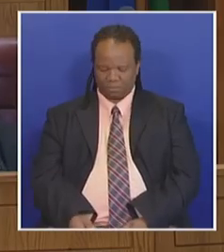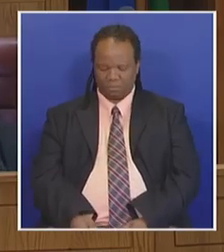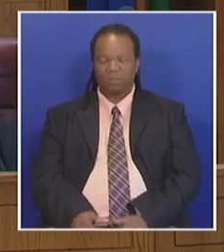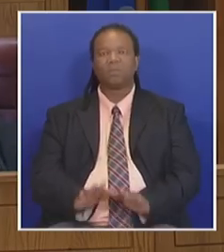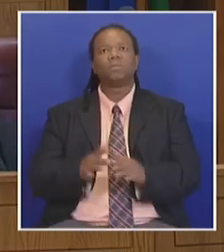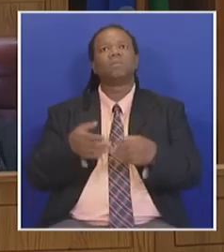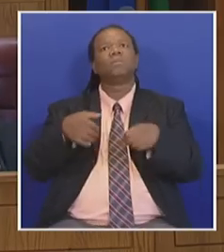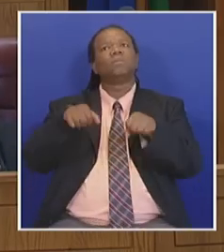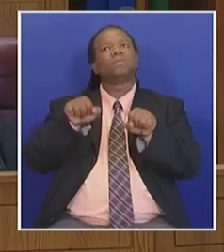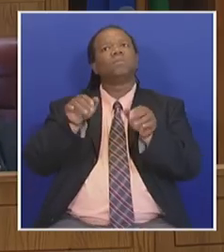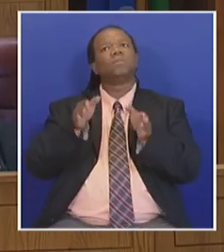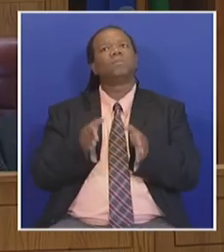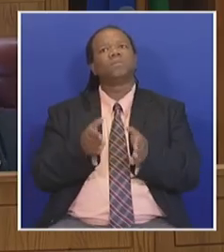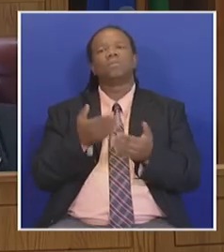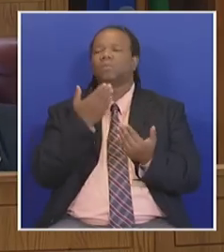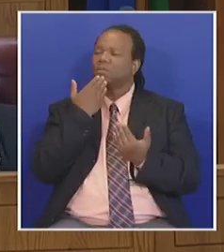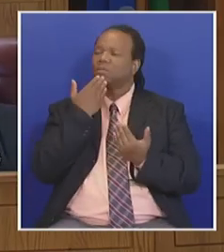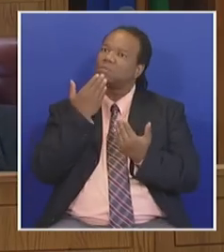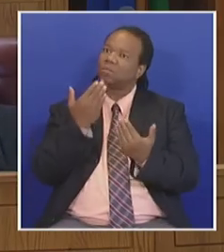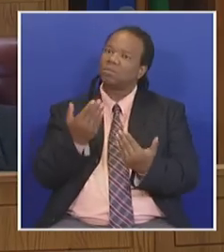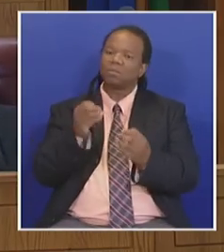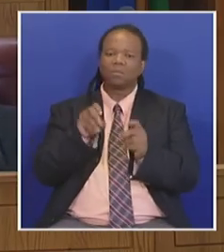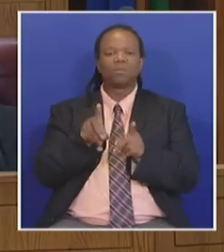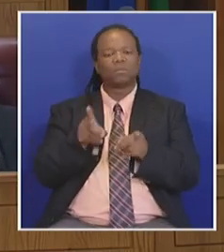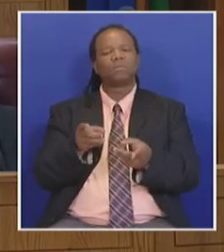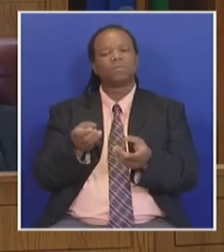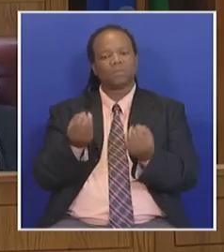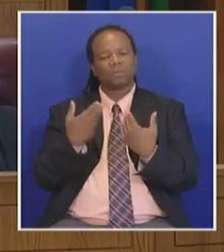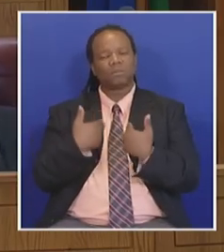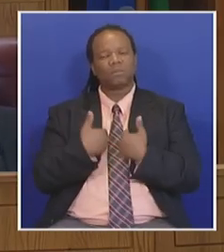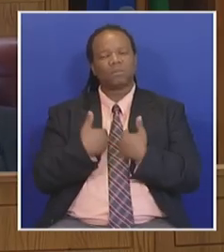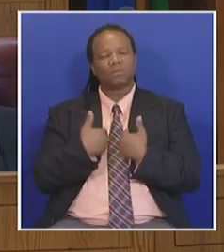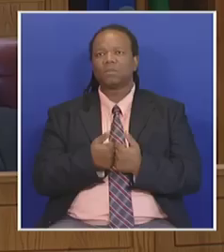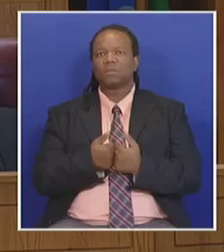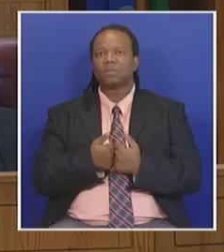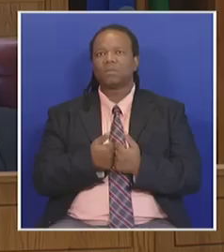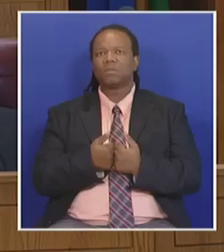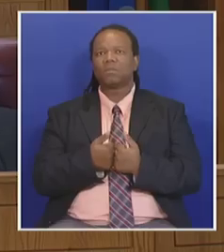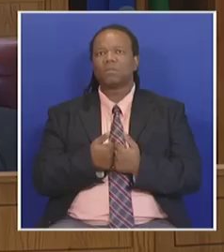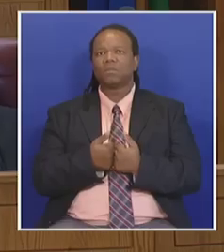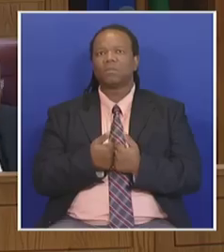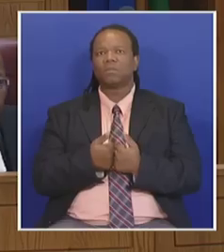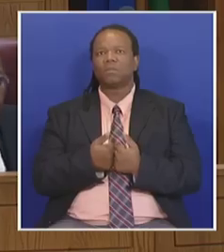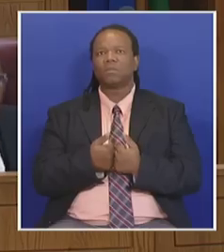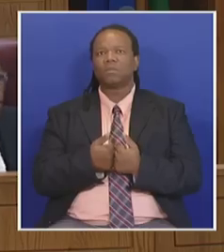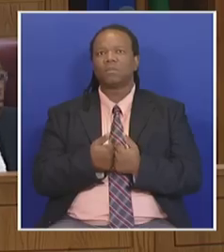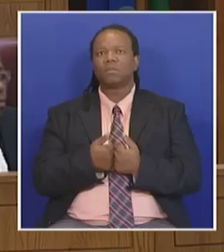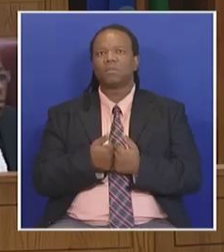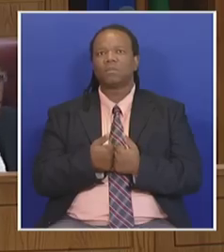Chairperson of the Council, thank you very much for this opportunity. On behalf of all